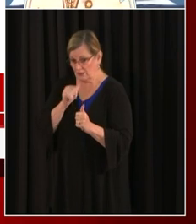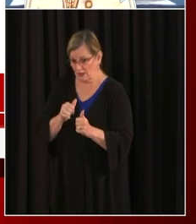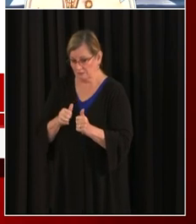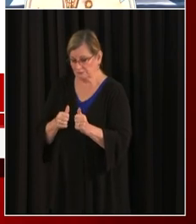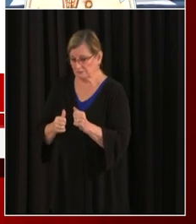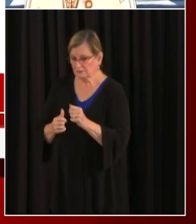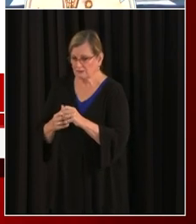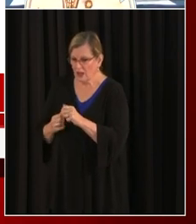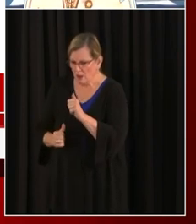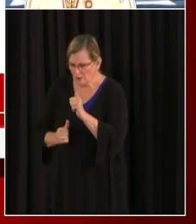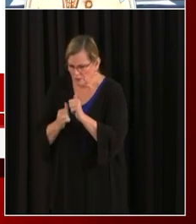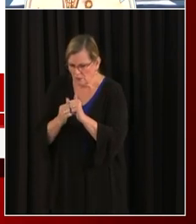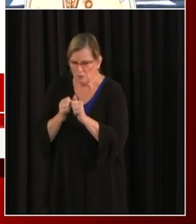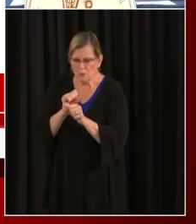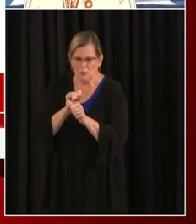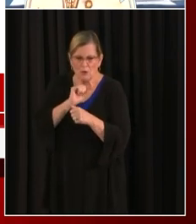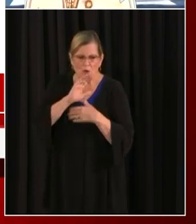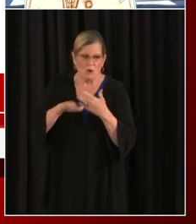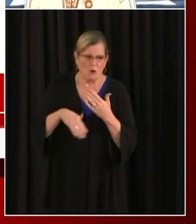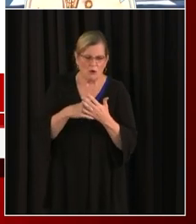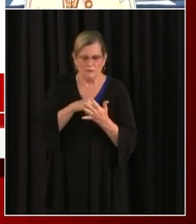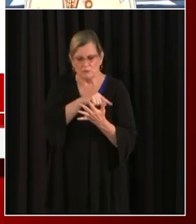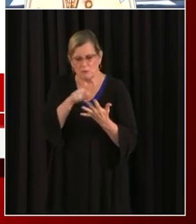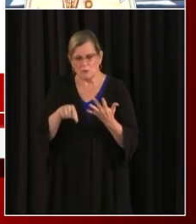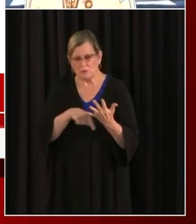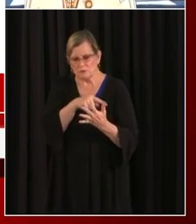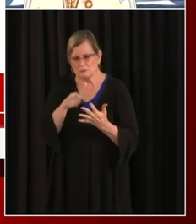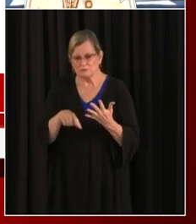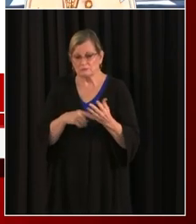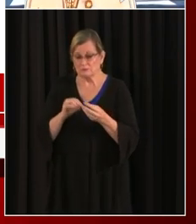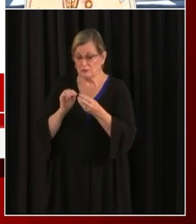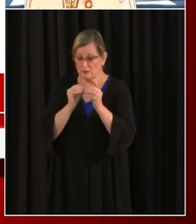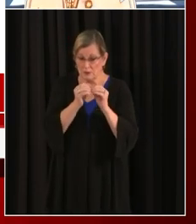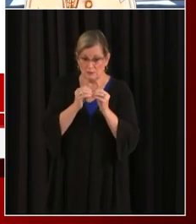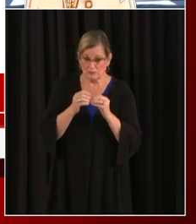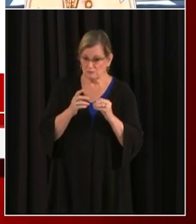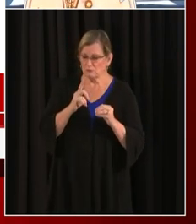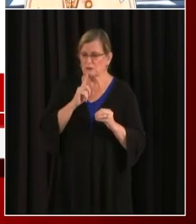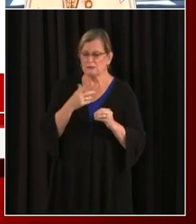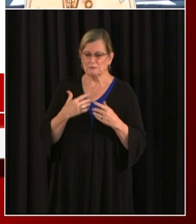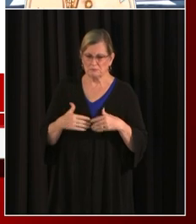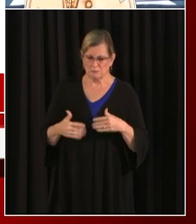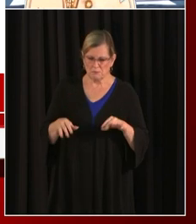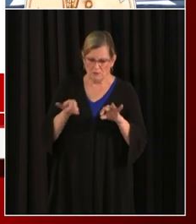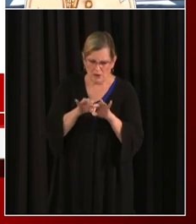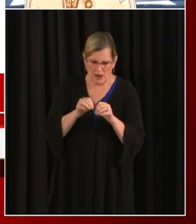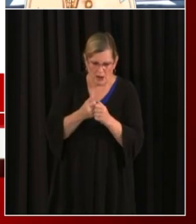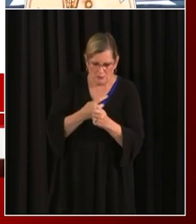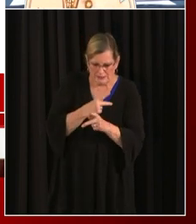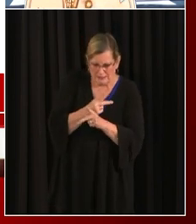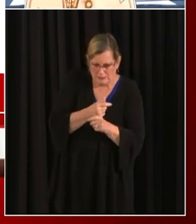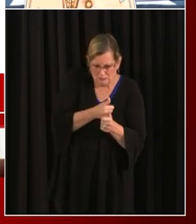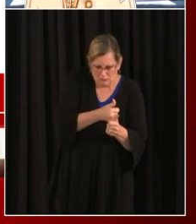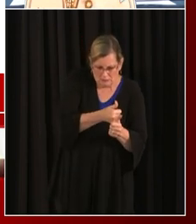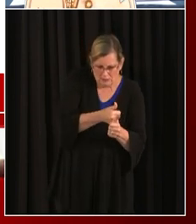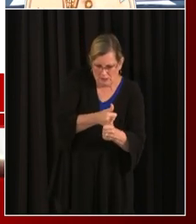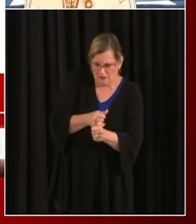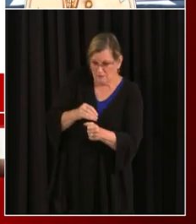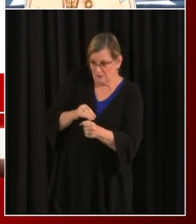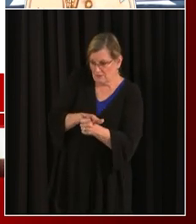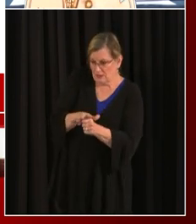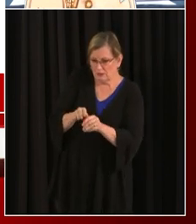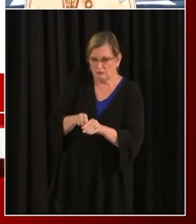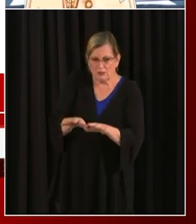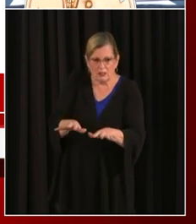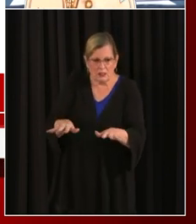on all of those. All of those numbers are very important to how we contain the virus. Last